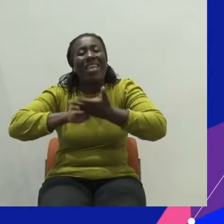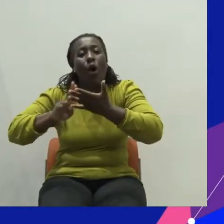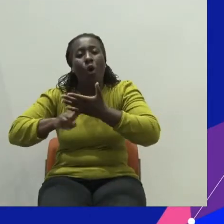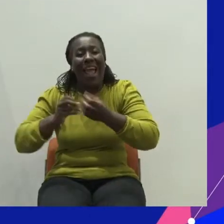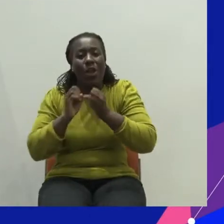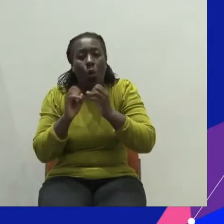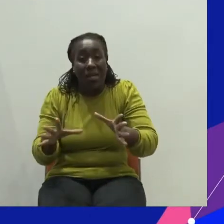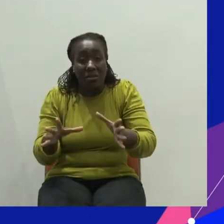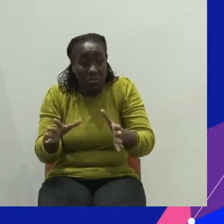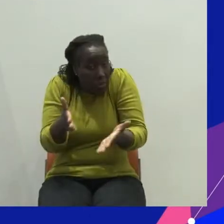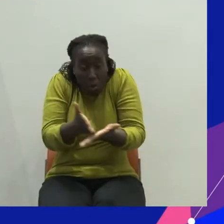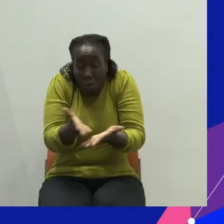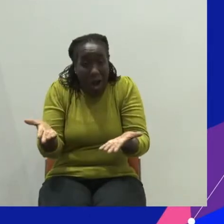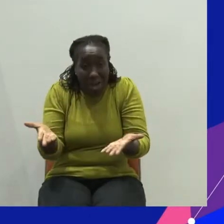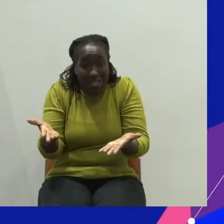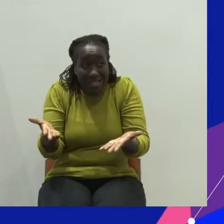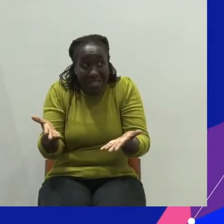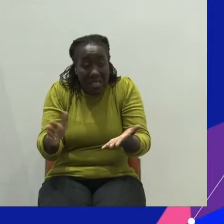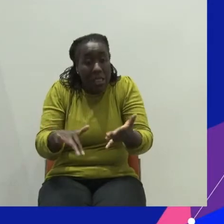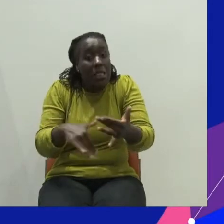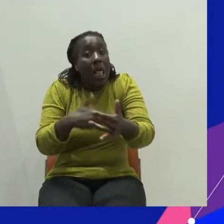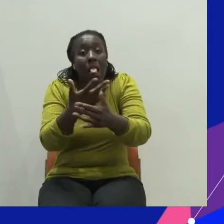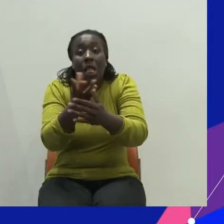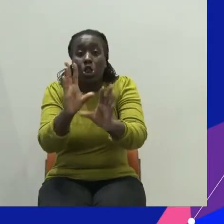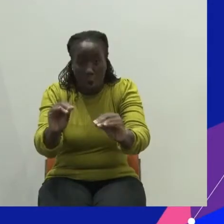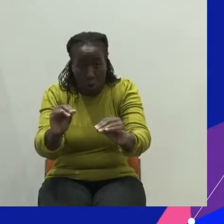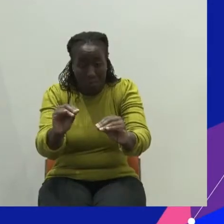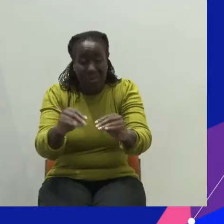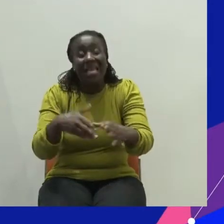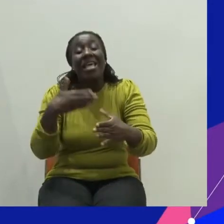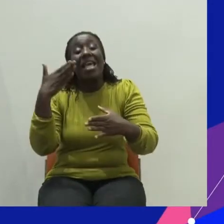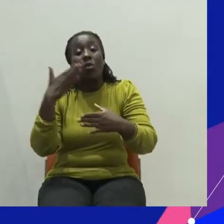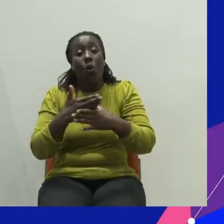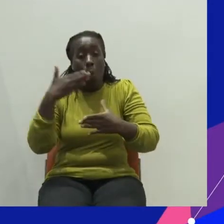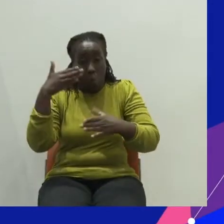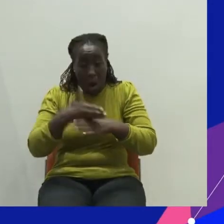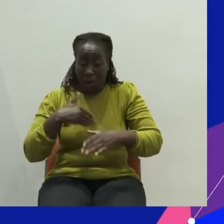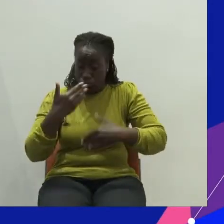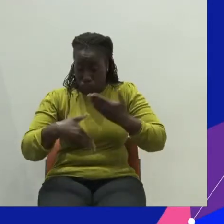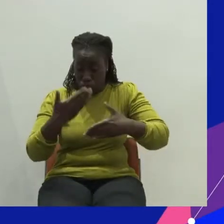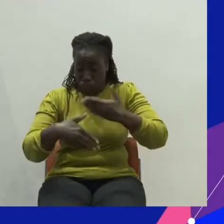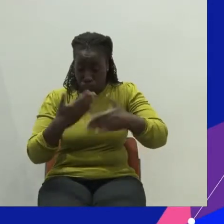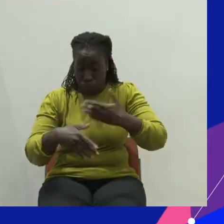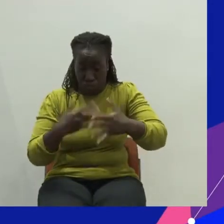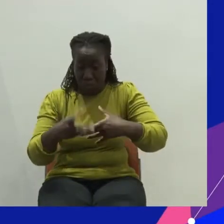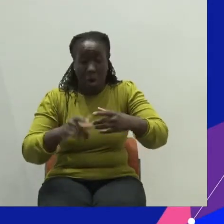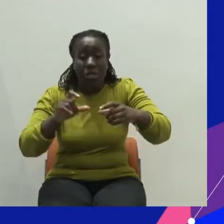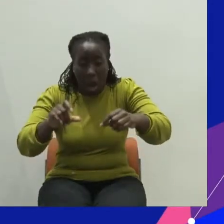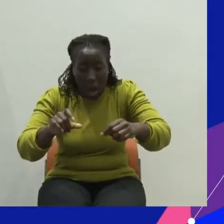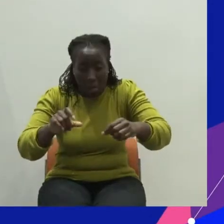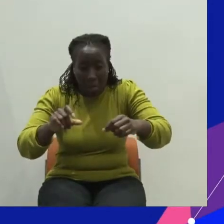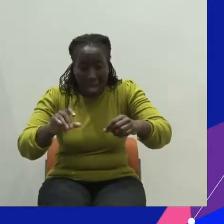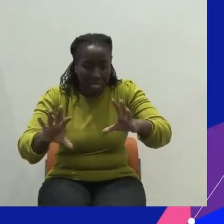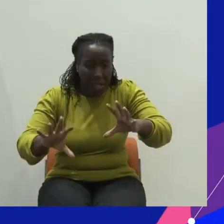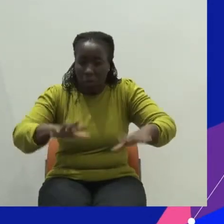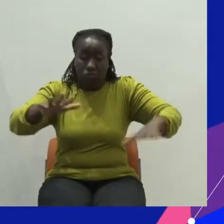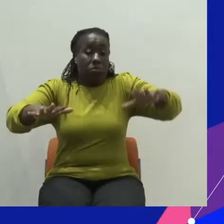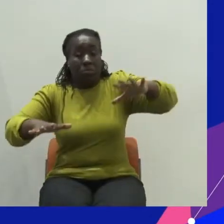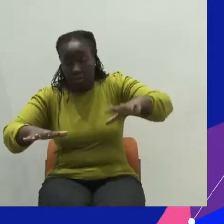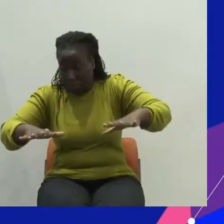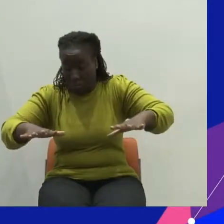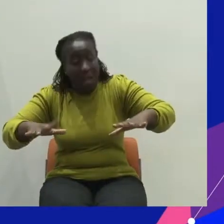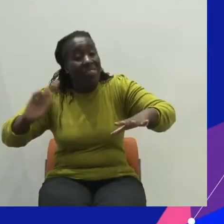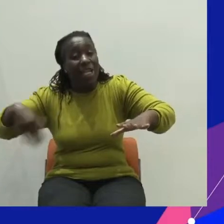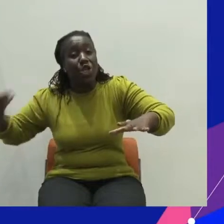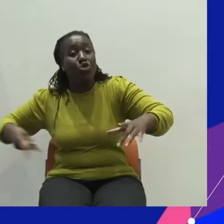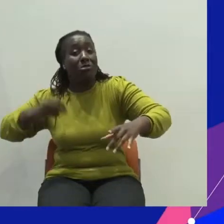it works until it doesn't, right? But it'll work for a long time, and then it'll have an upset, and then you sort of restart it and it works again.